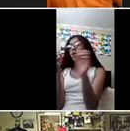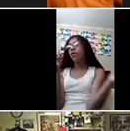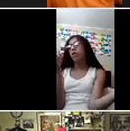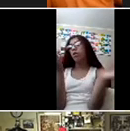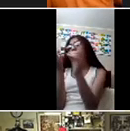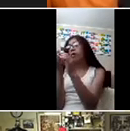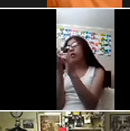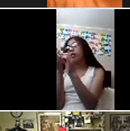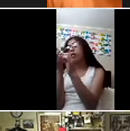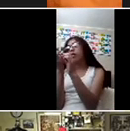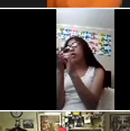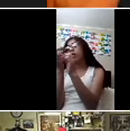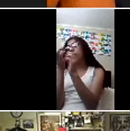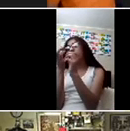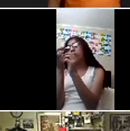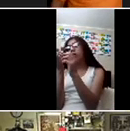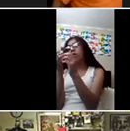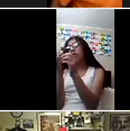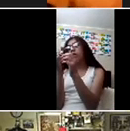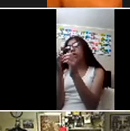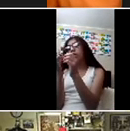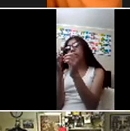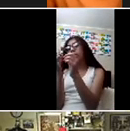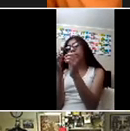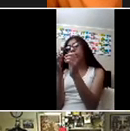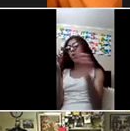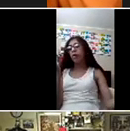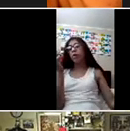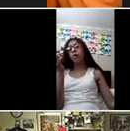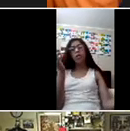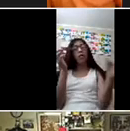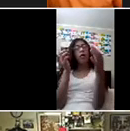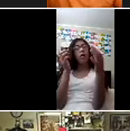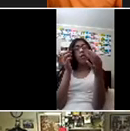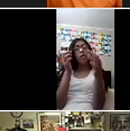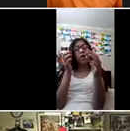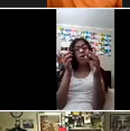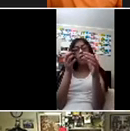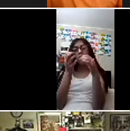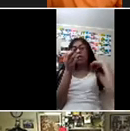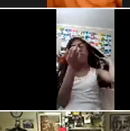The fruit. Now, tell me what you know about fruit. Oh.